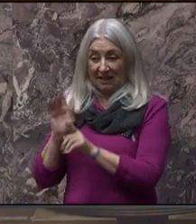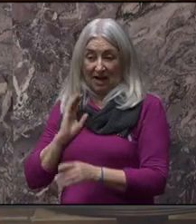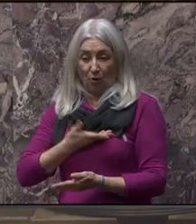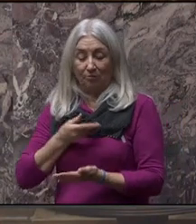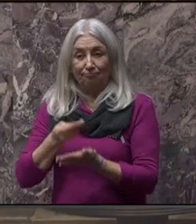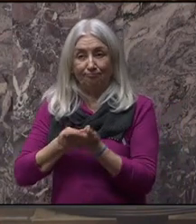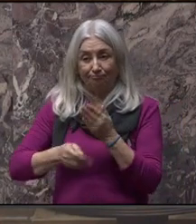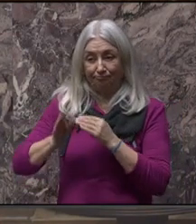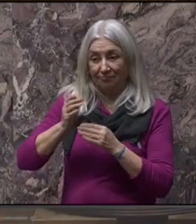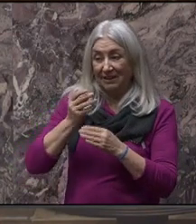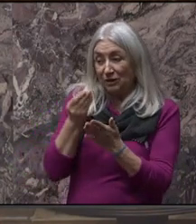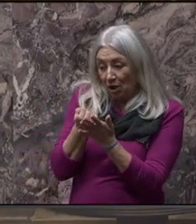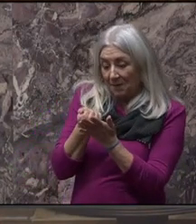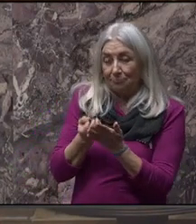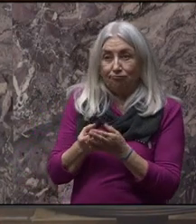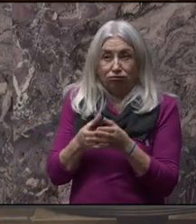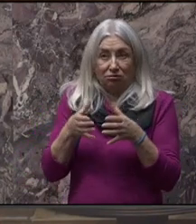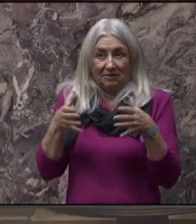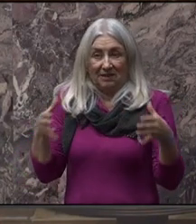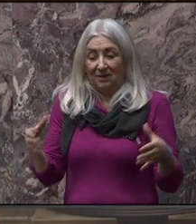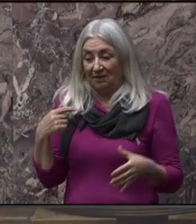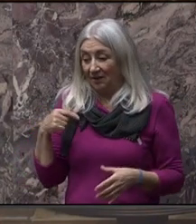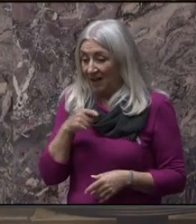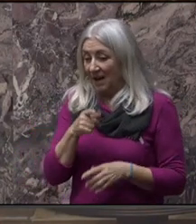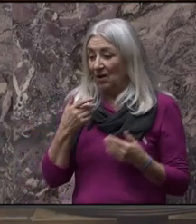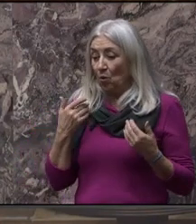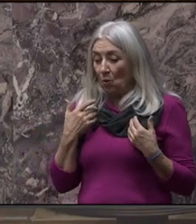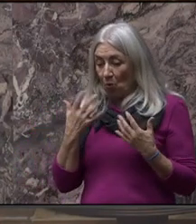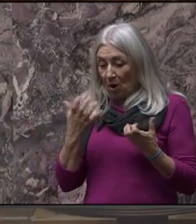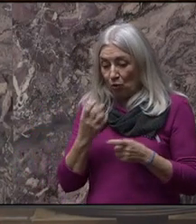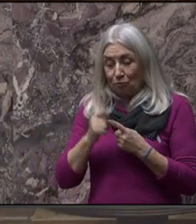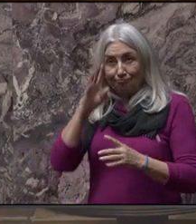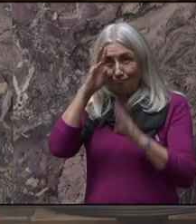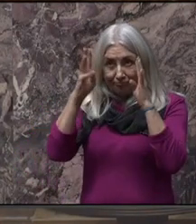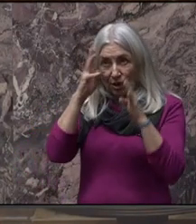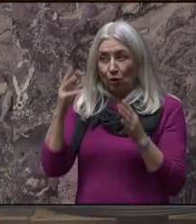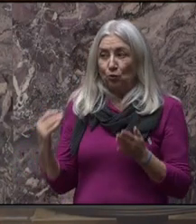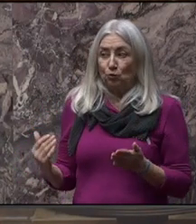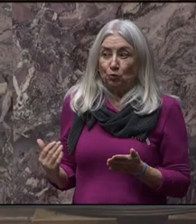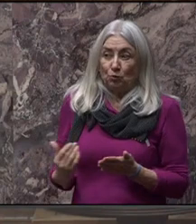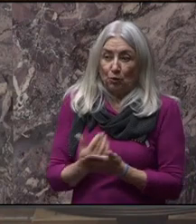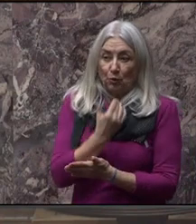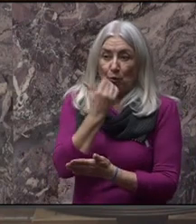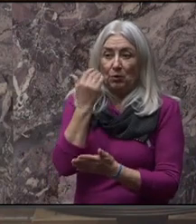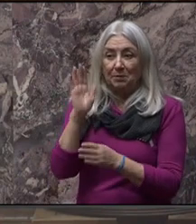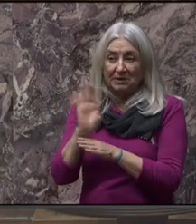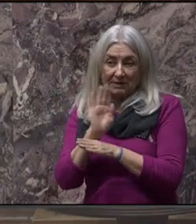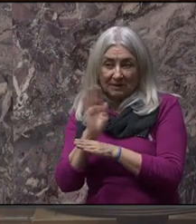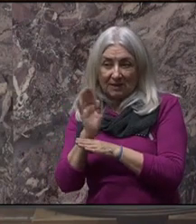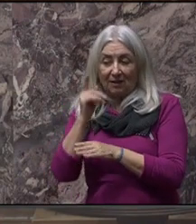forward with innovative investments to prepare our citizens for BC's growing economy.